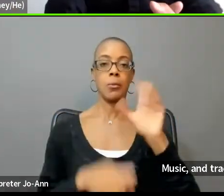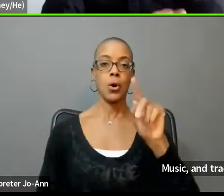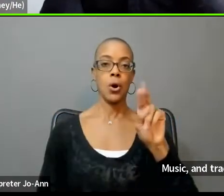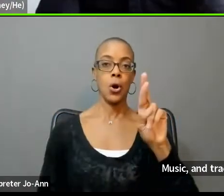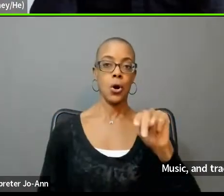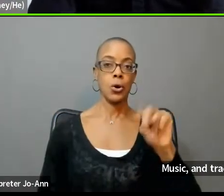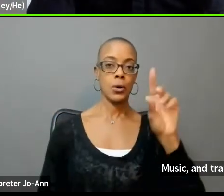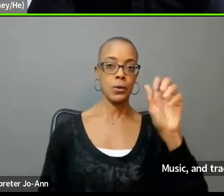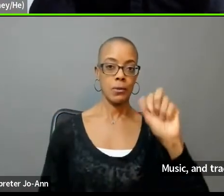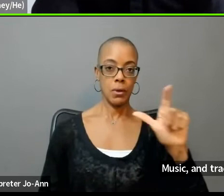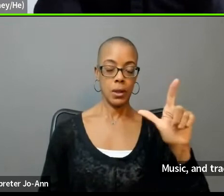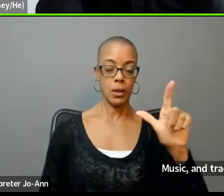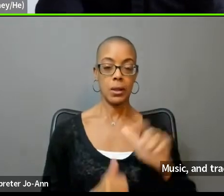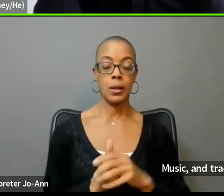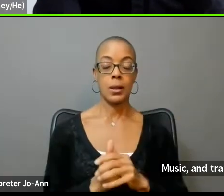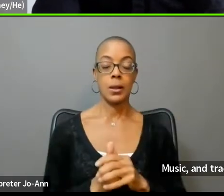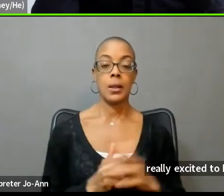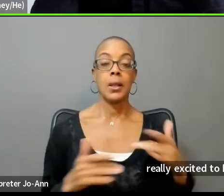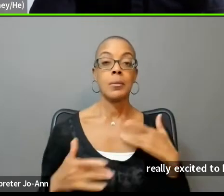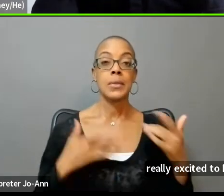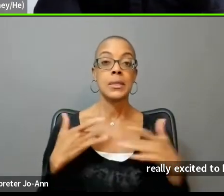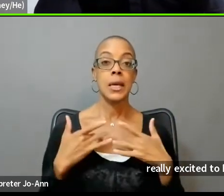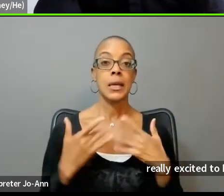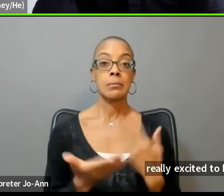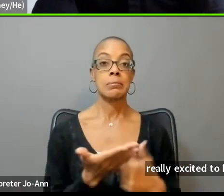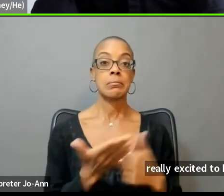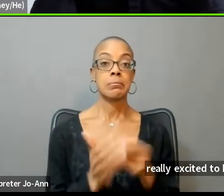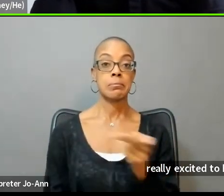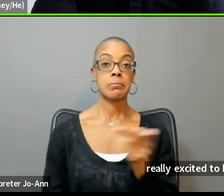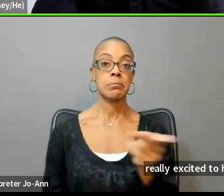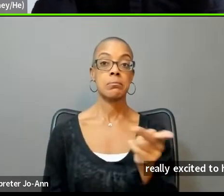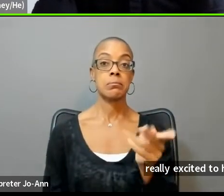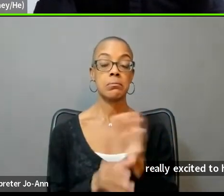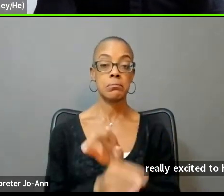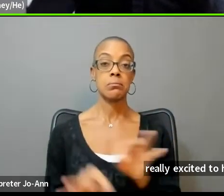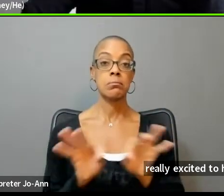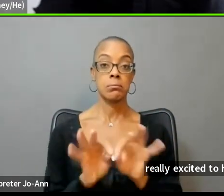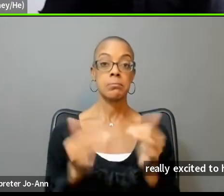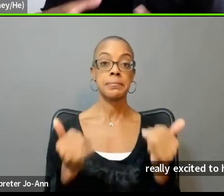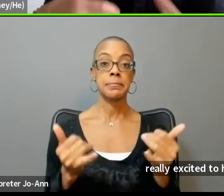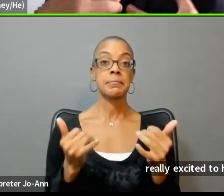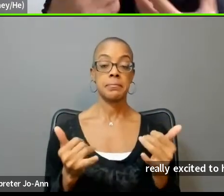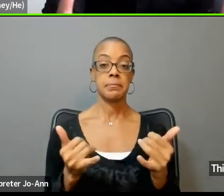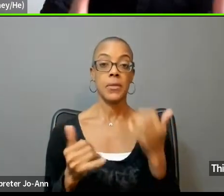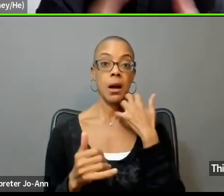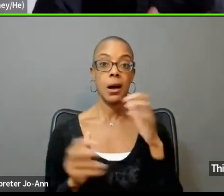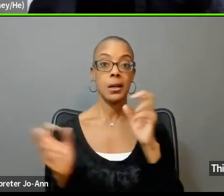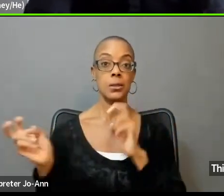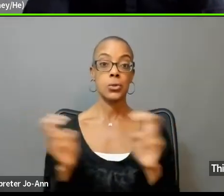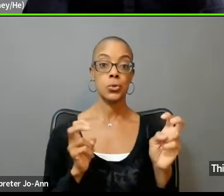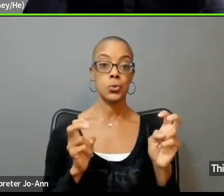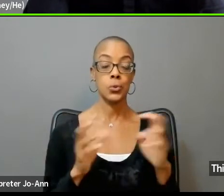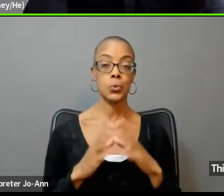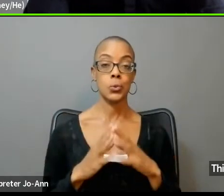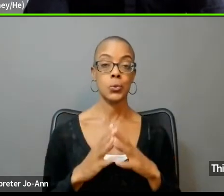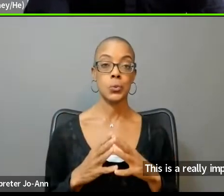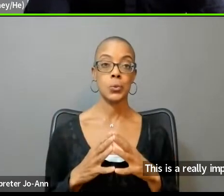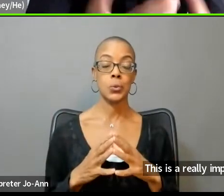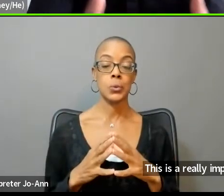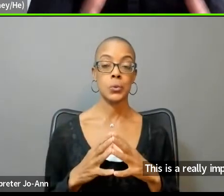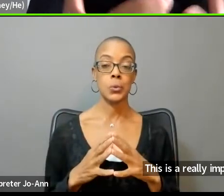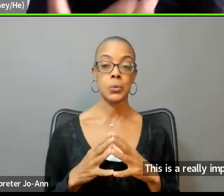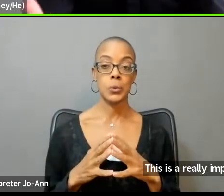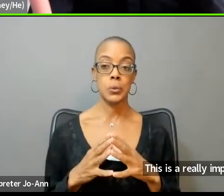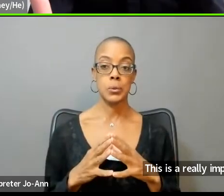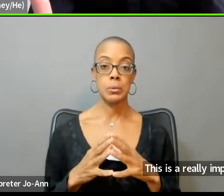conversation with you too. This is a really important conversation at the moment because, as we know, with